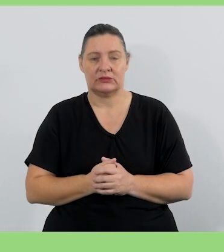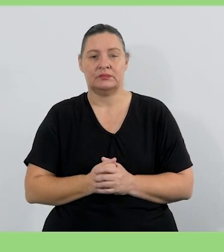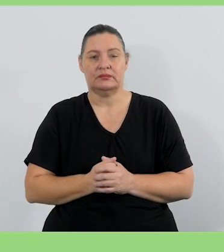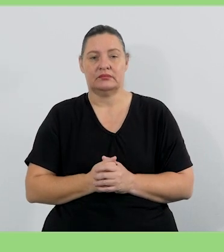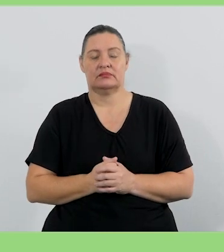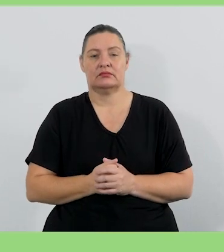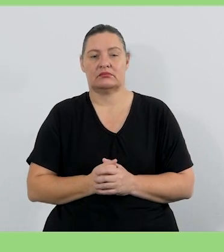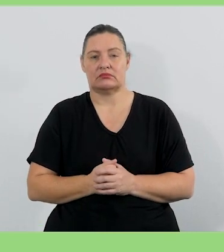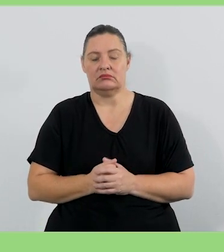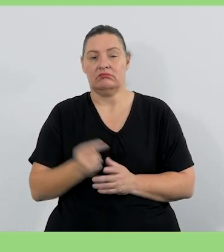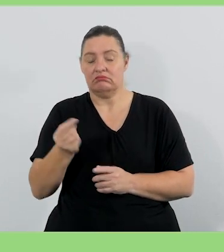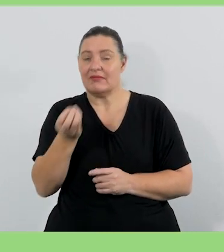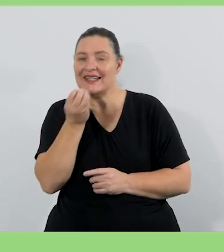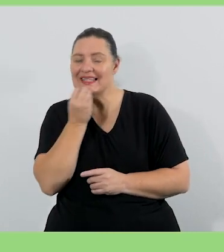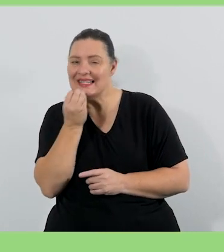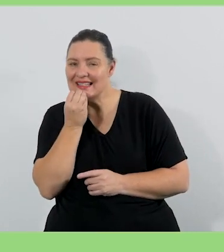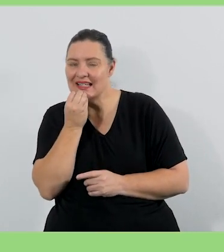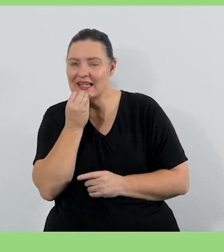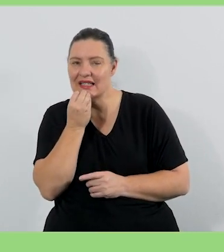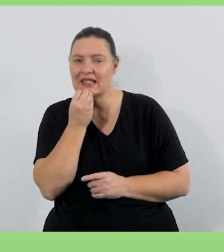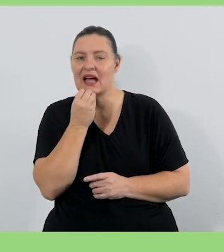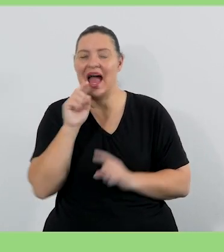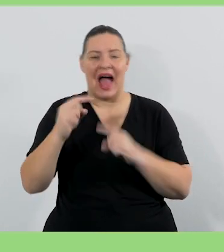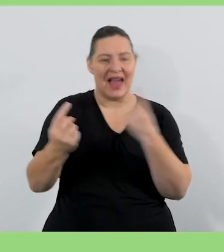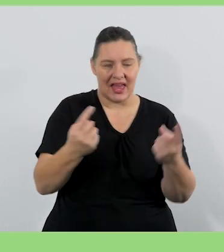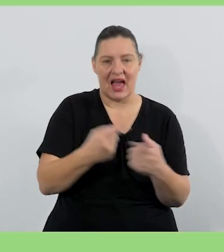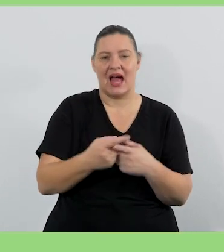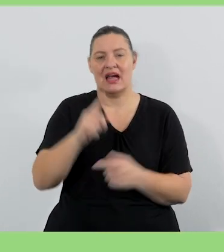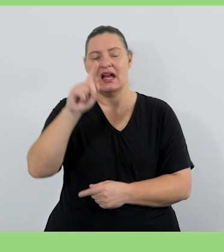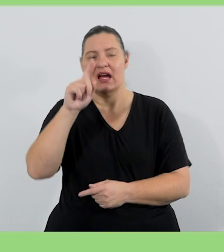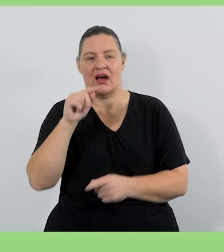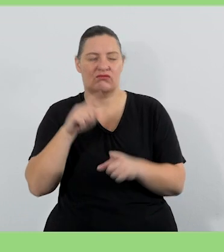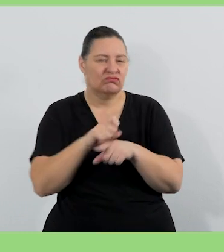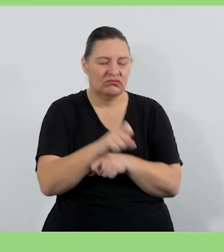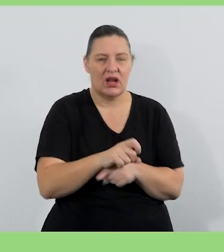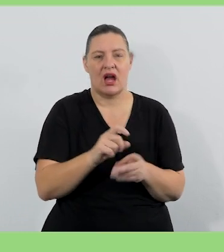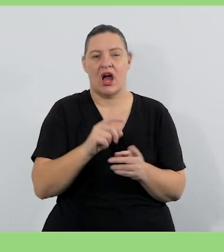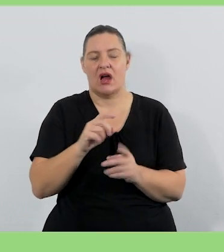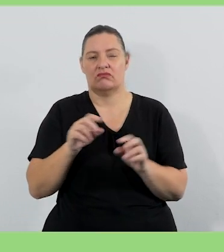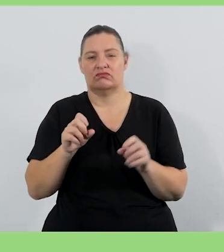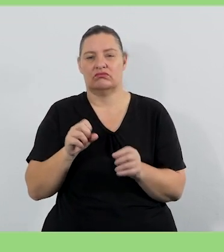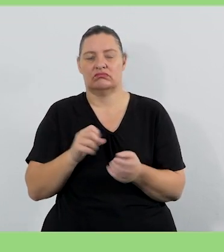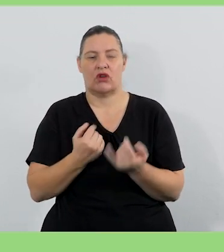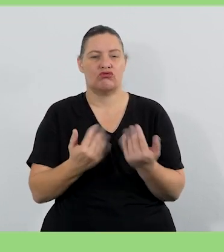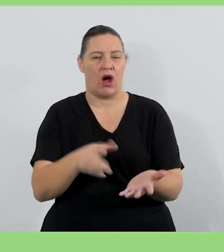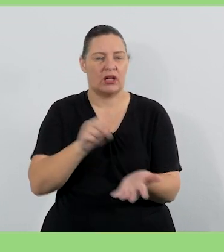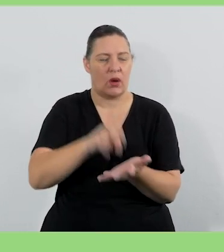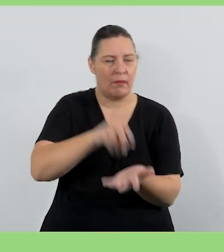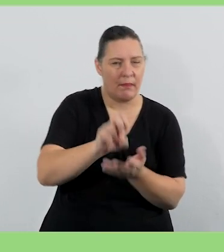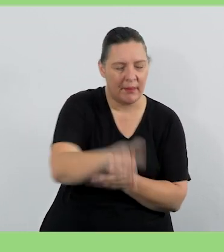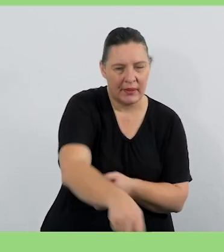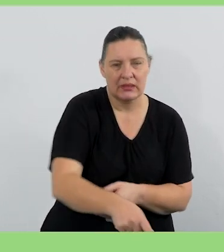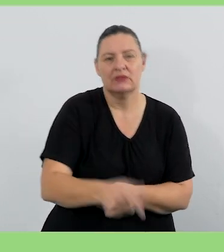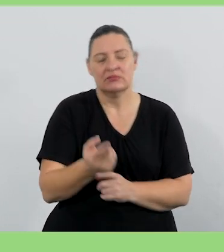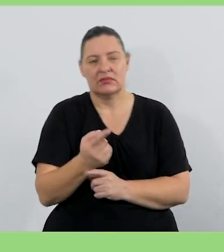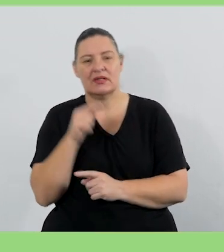these are carnivores that eat insects such as termites and grasshoppers. So an example